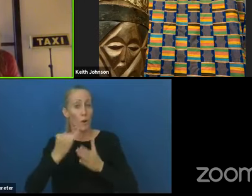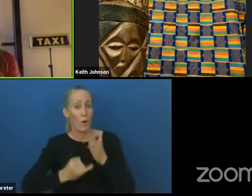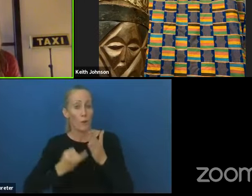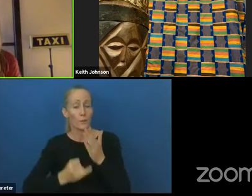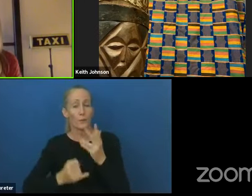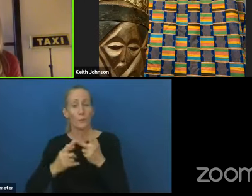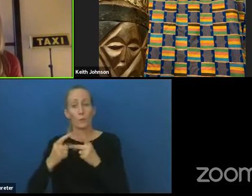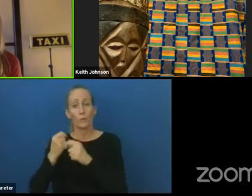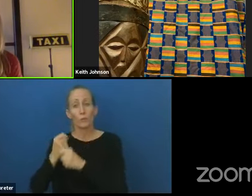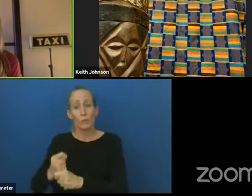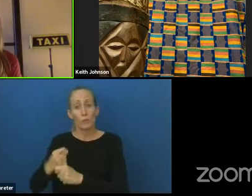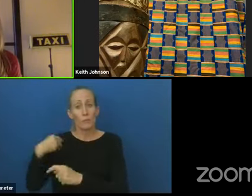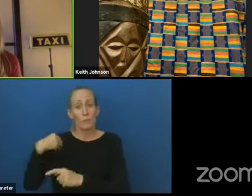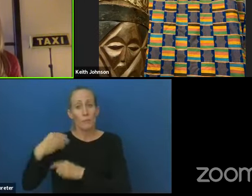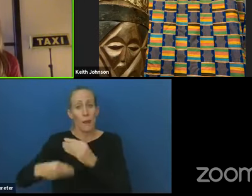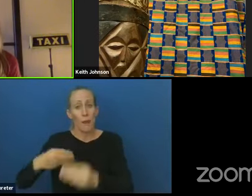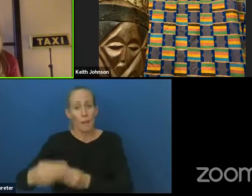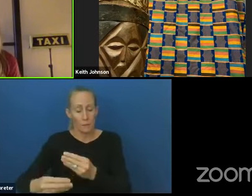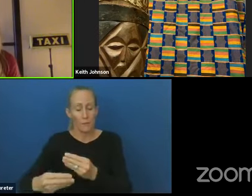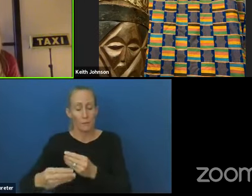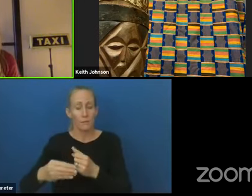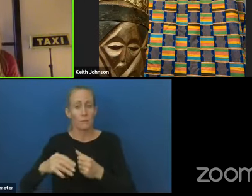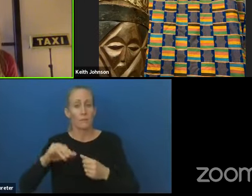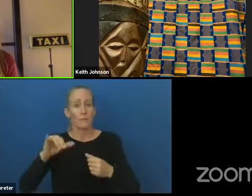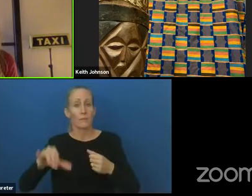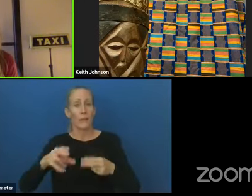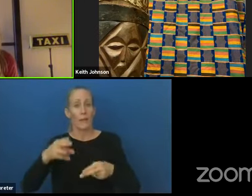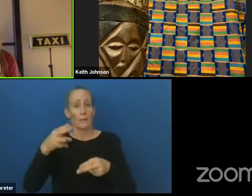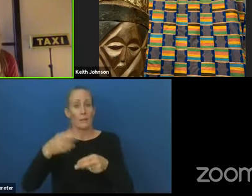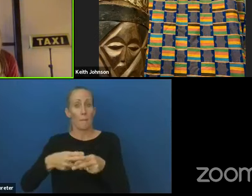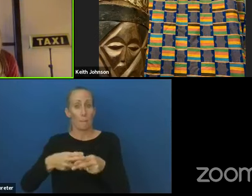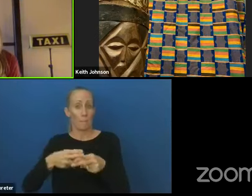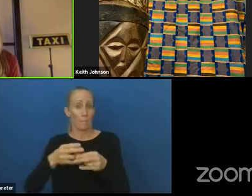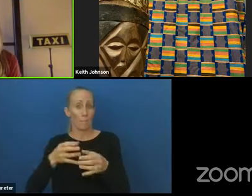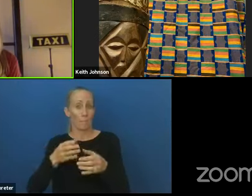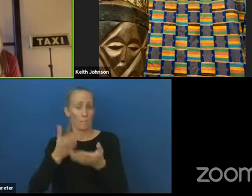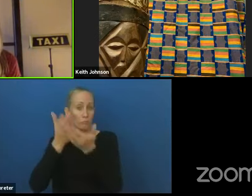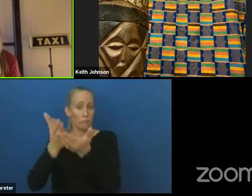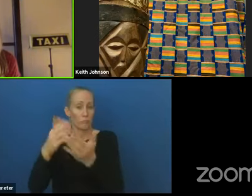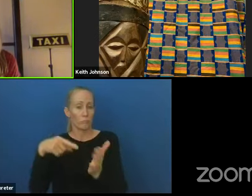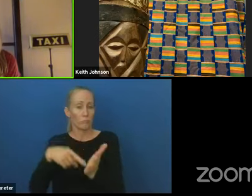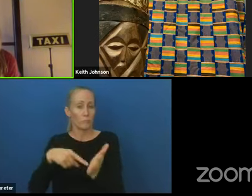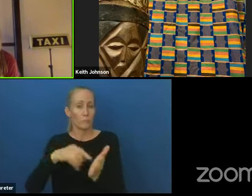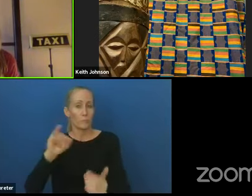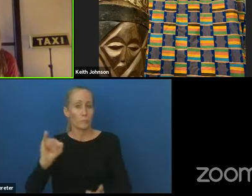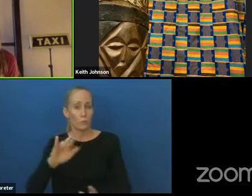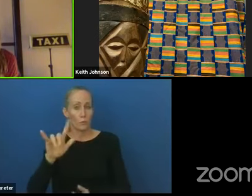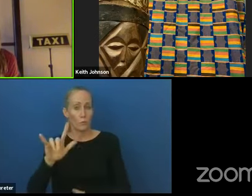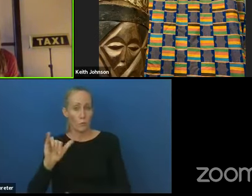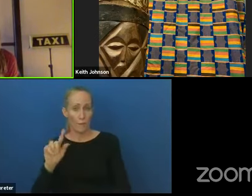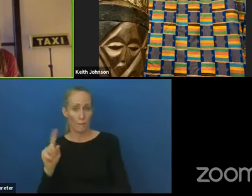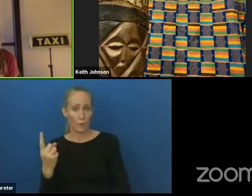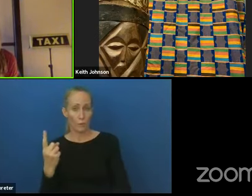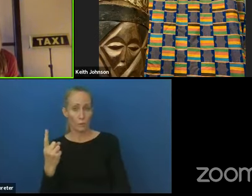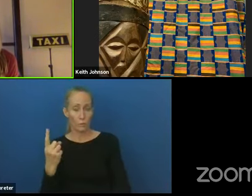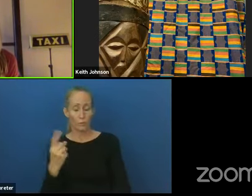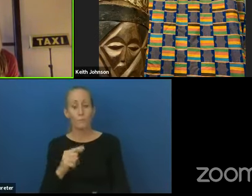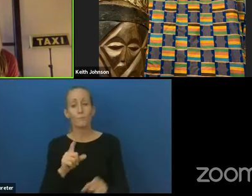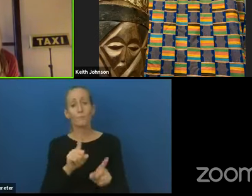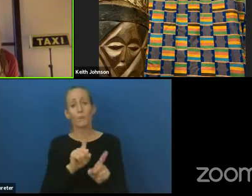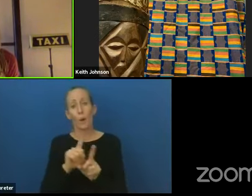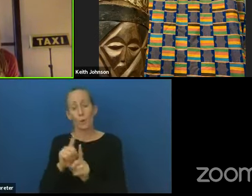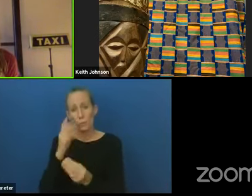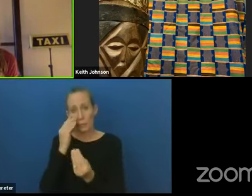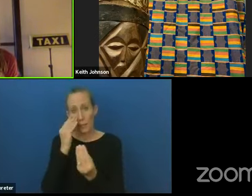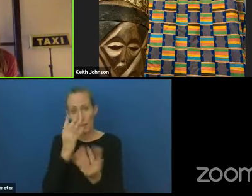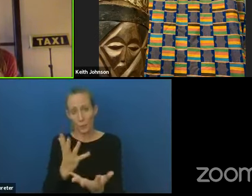those nominations are due on July 1st. I'll also mention that at this particular moment